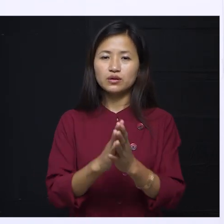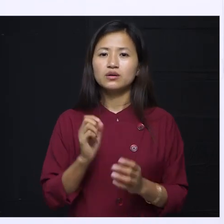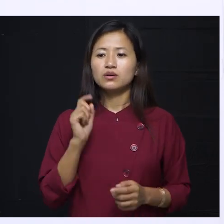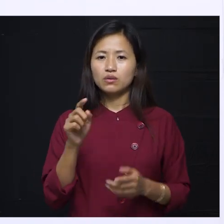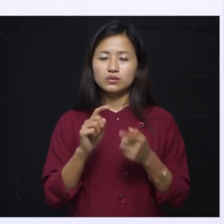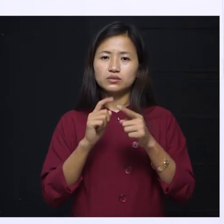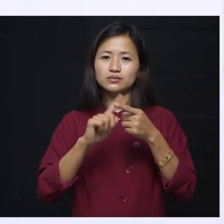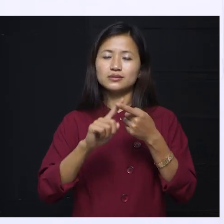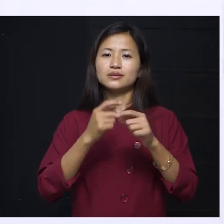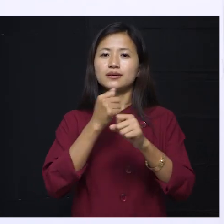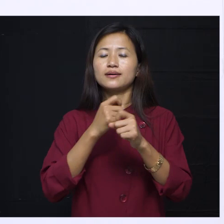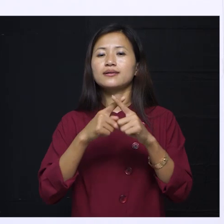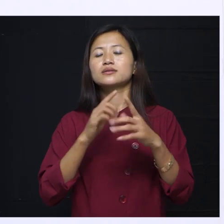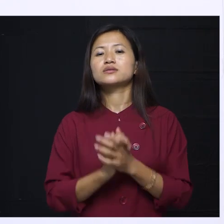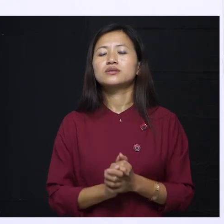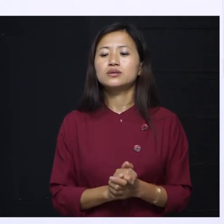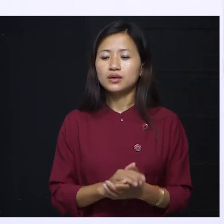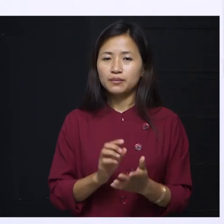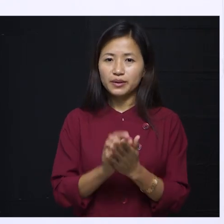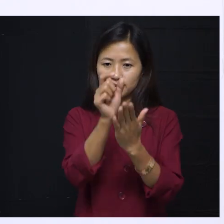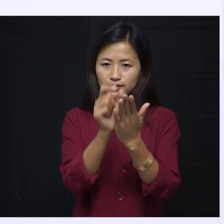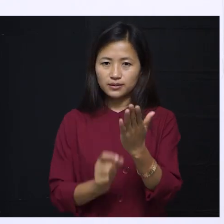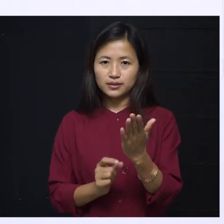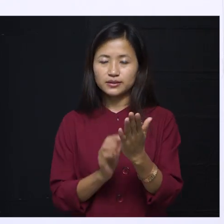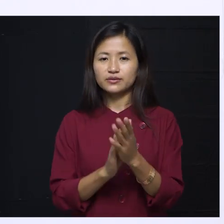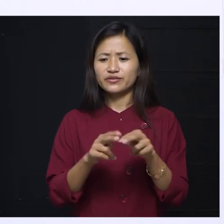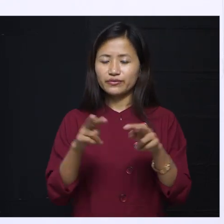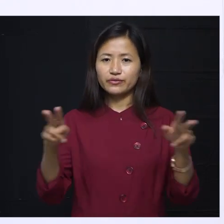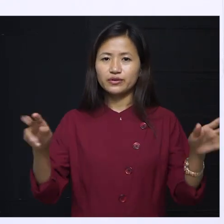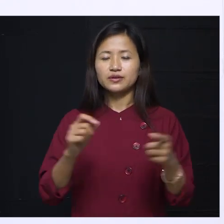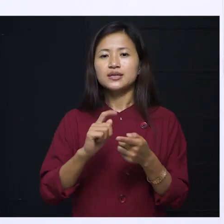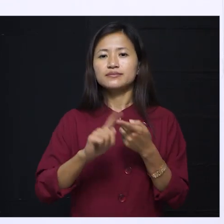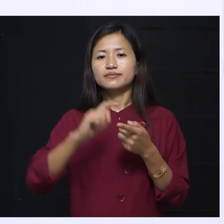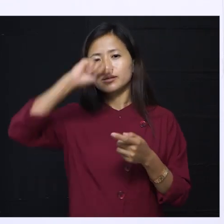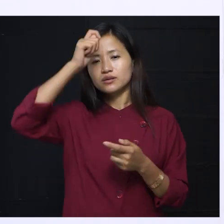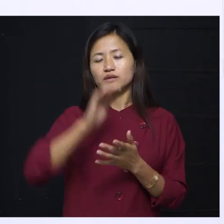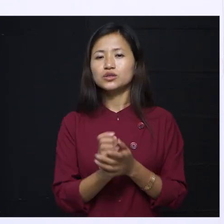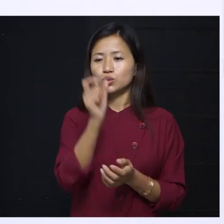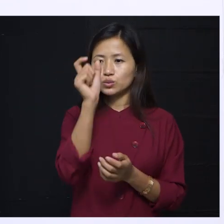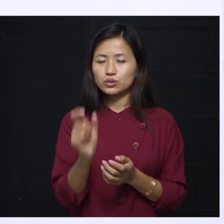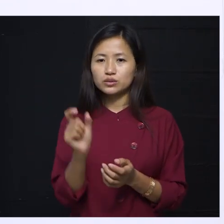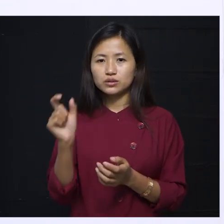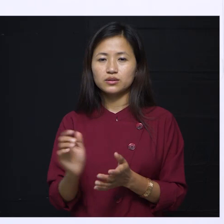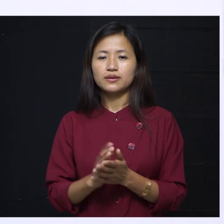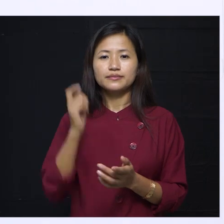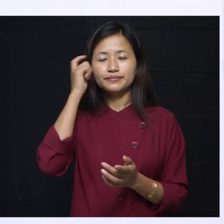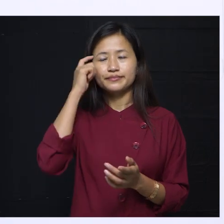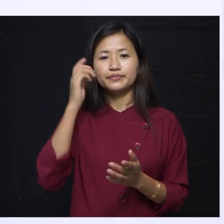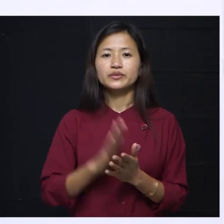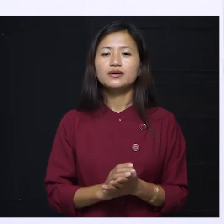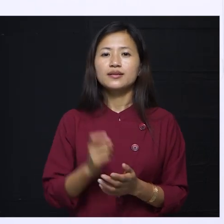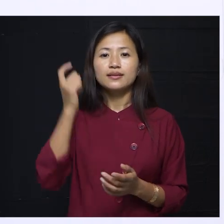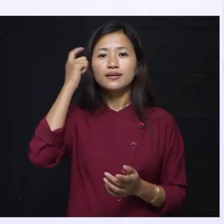your exercises, you just make a list of different kinds of English words that comes to your mind, and think about